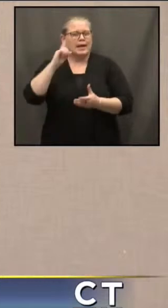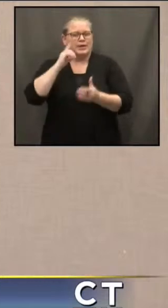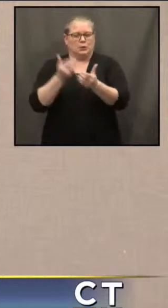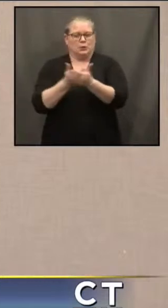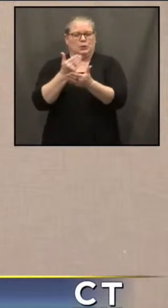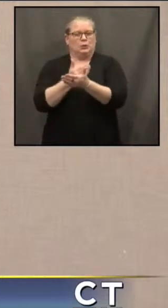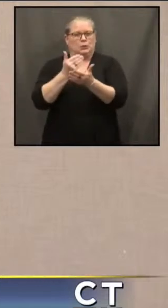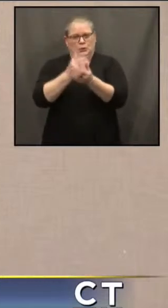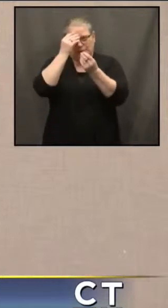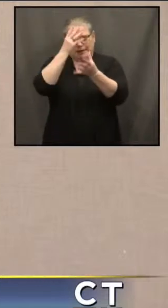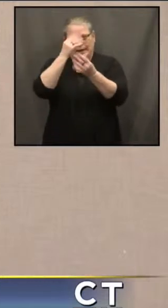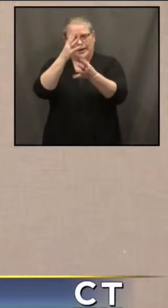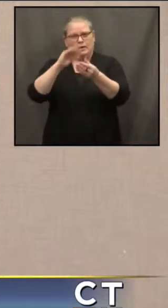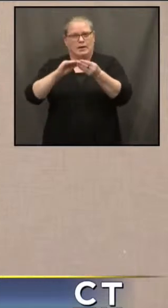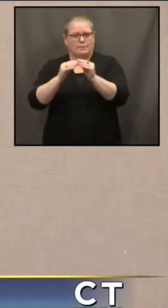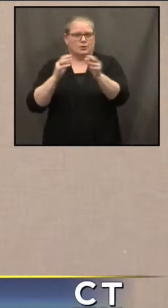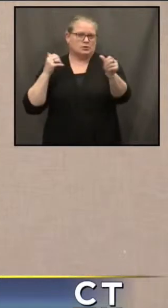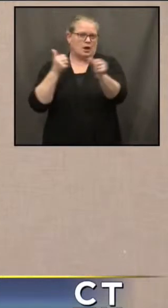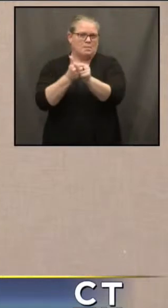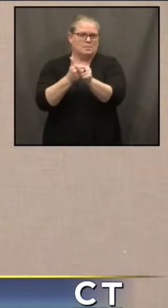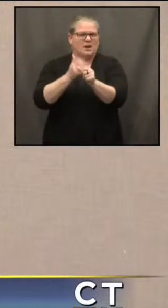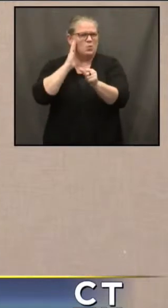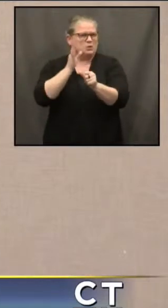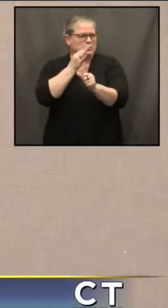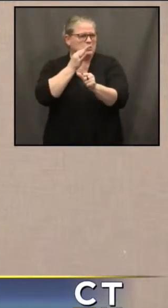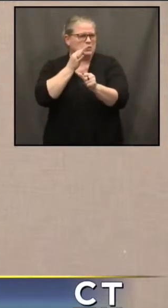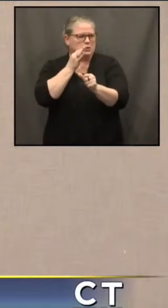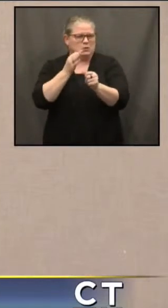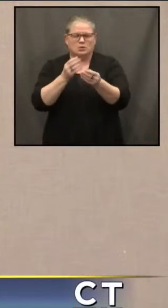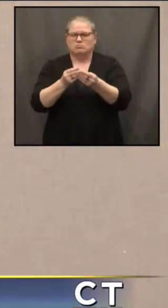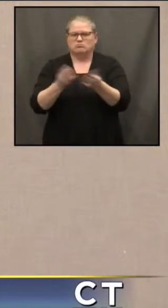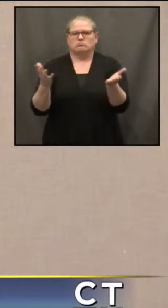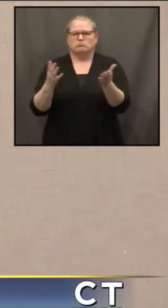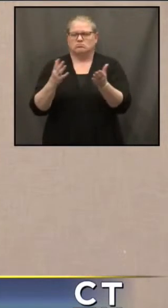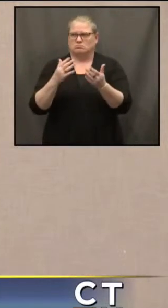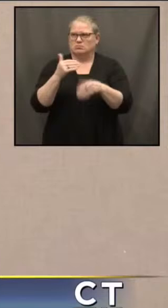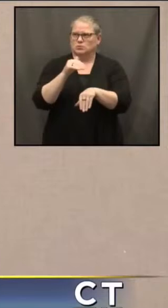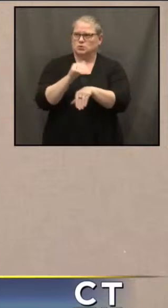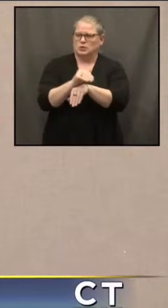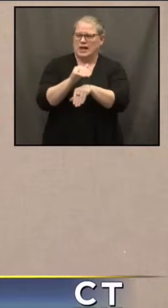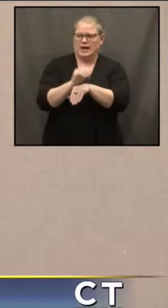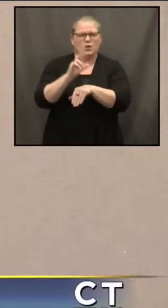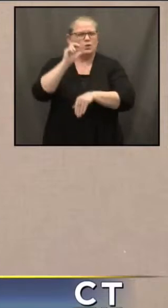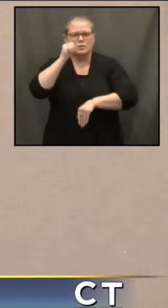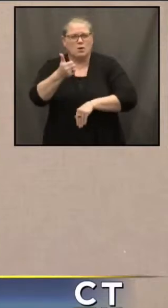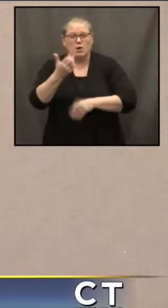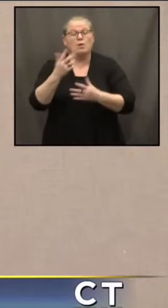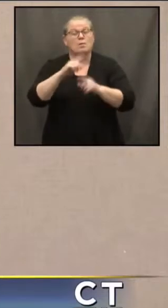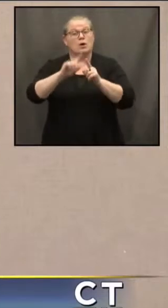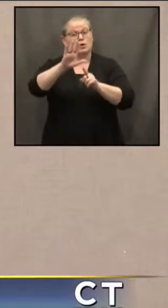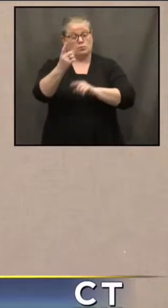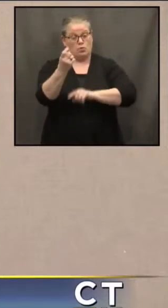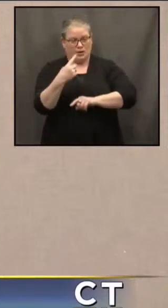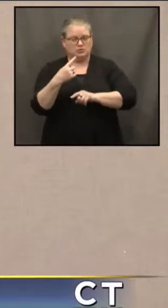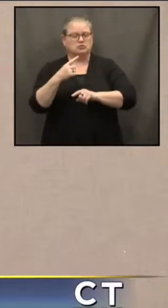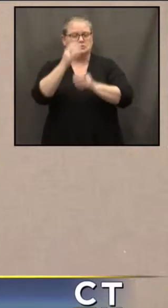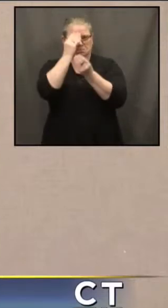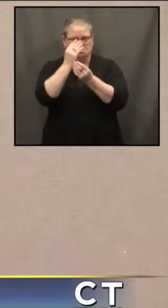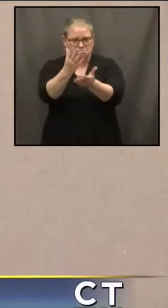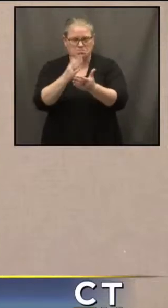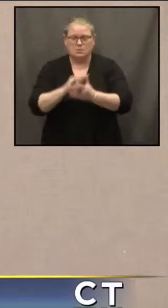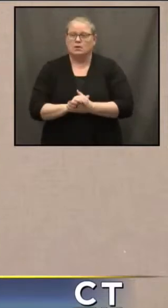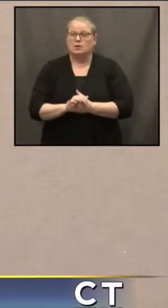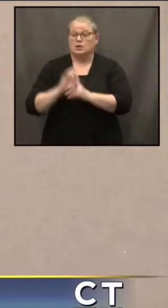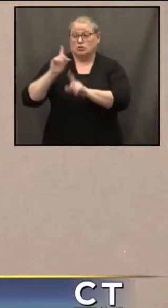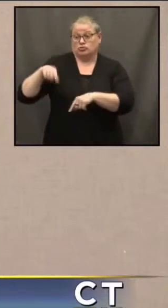data, maybe even tonight or tomorrow. But just to give you some highlights to your question specifically, so far